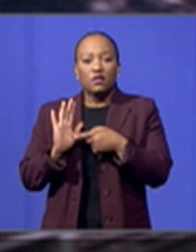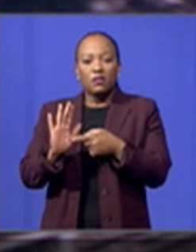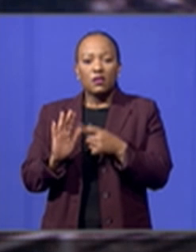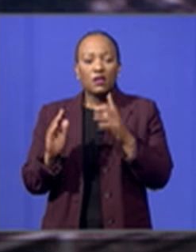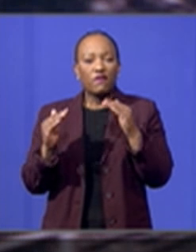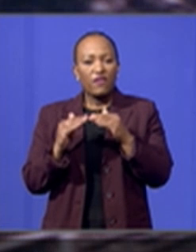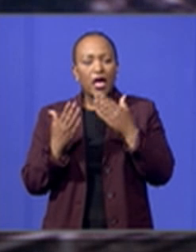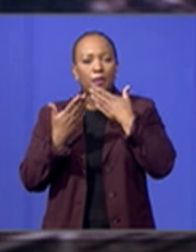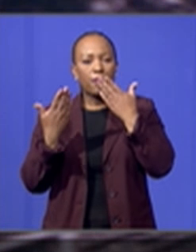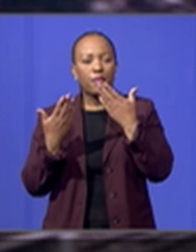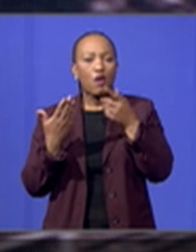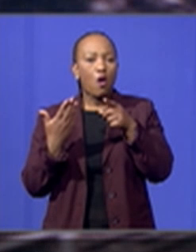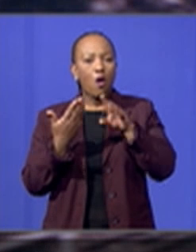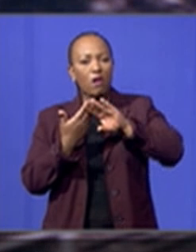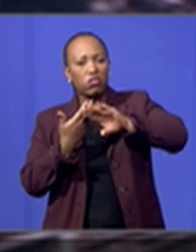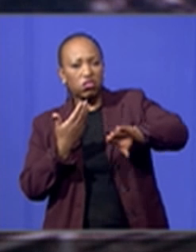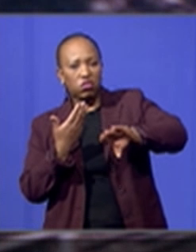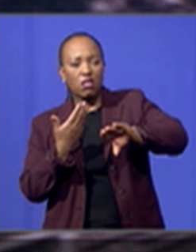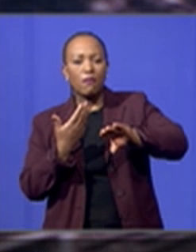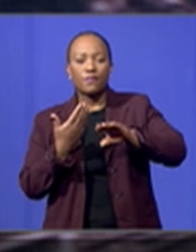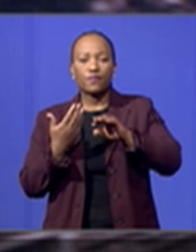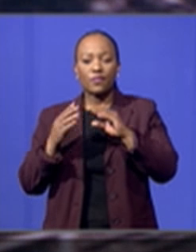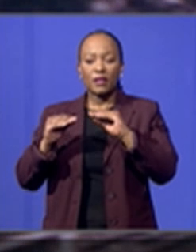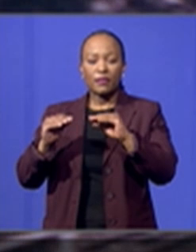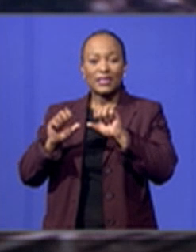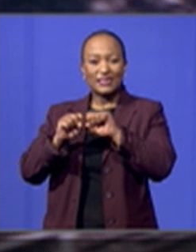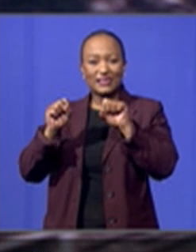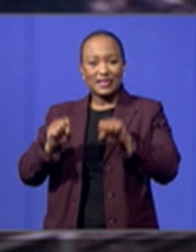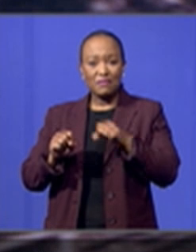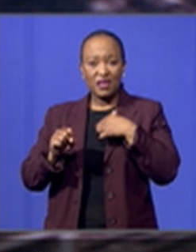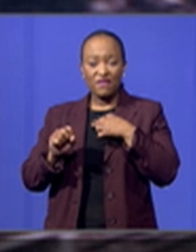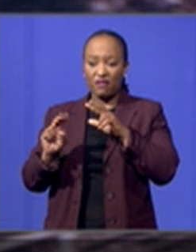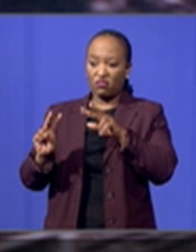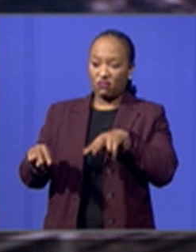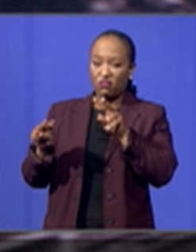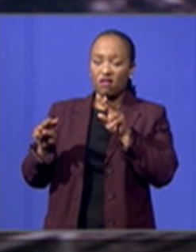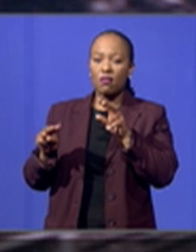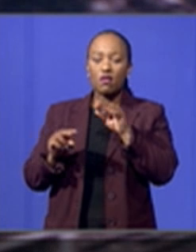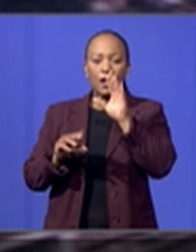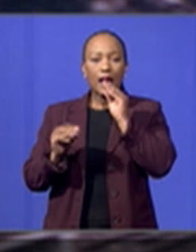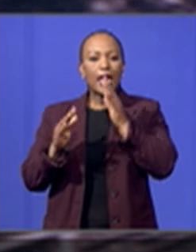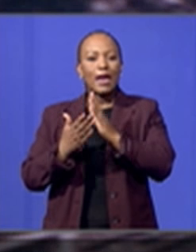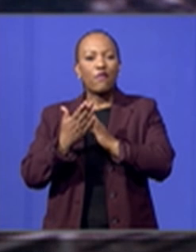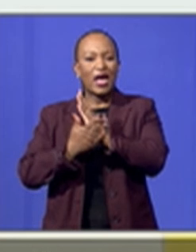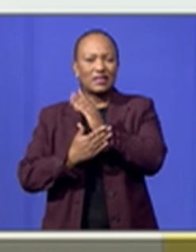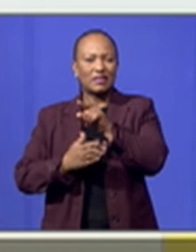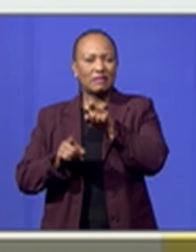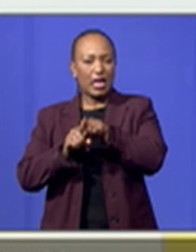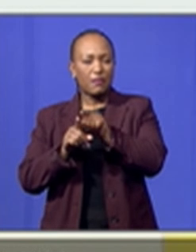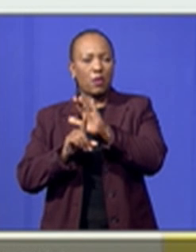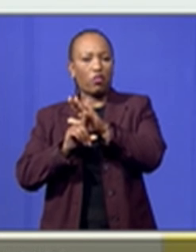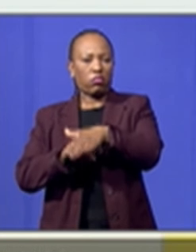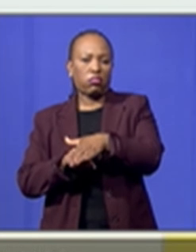or exclusionary, public confidence in our schooling system is undermined, and most importantly, learner rights may be placed at risk.